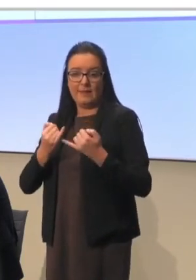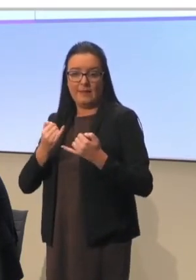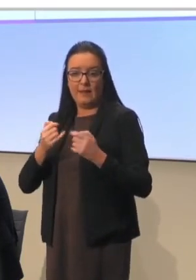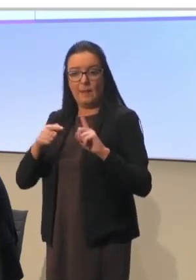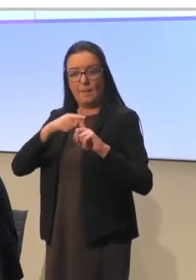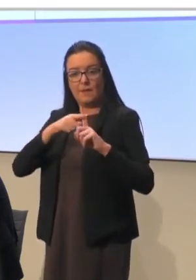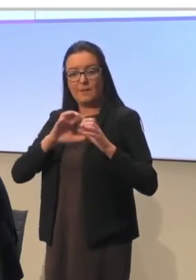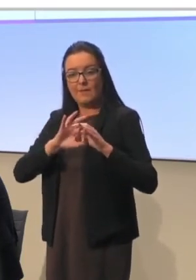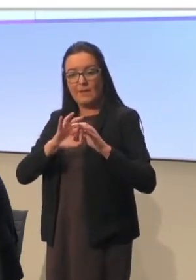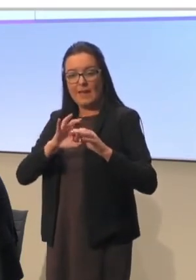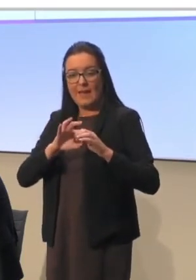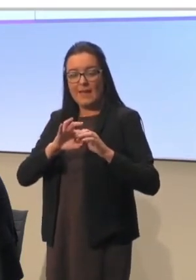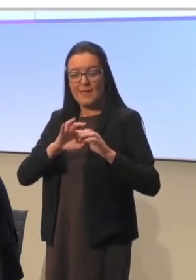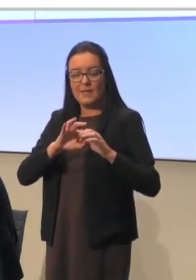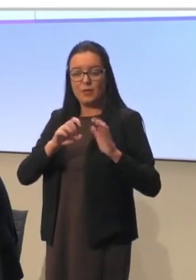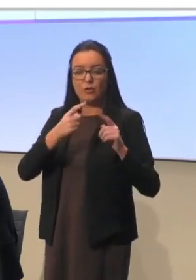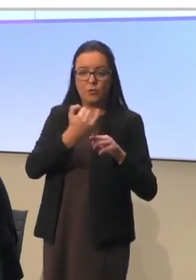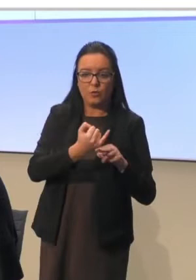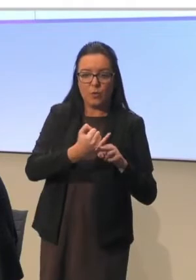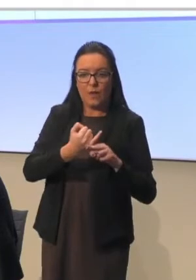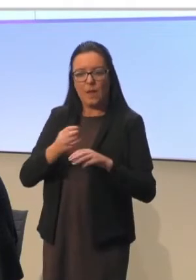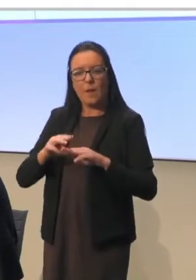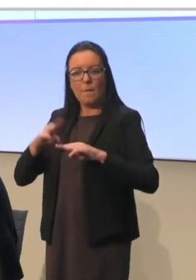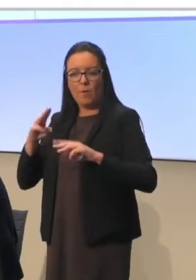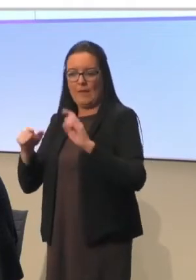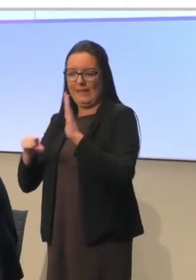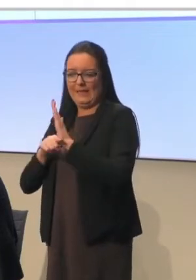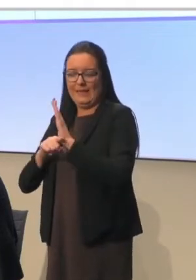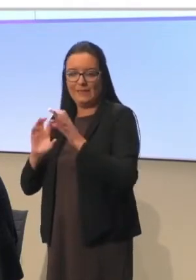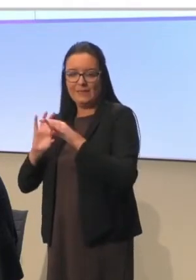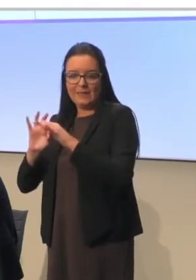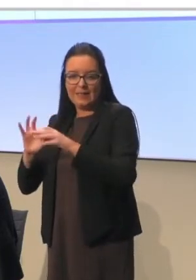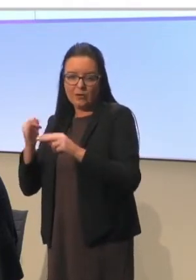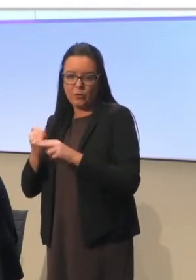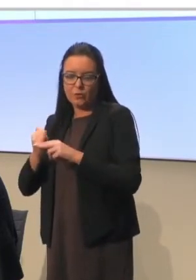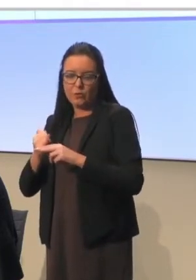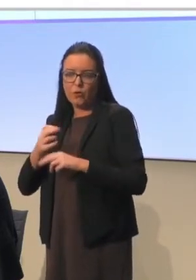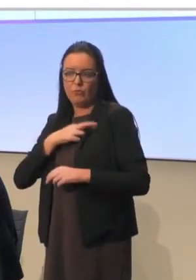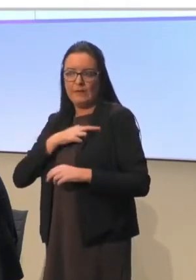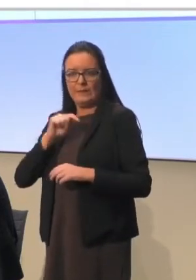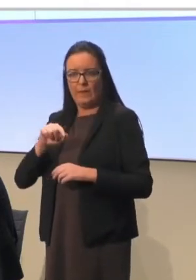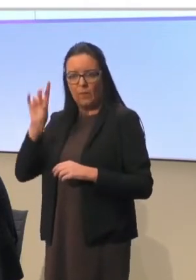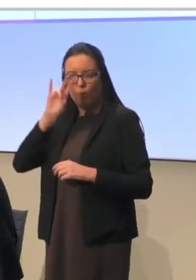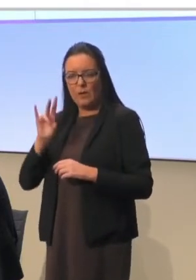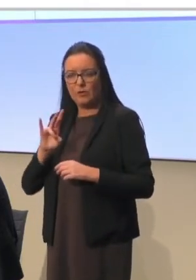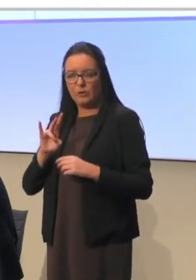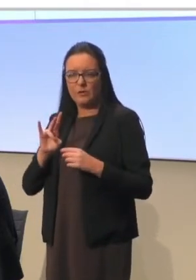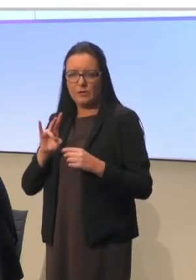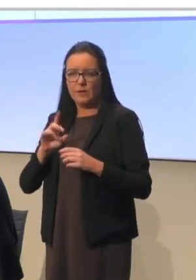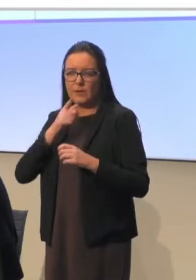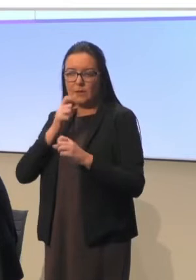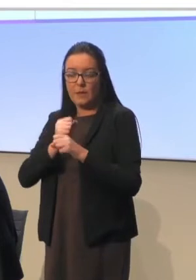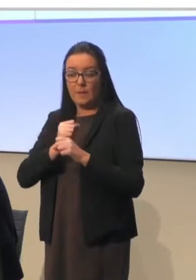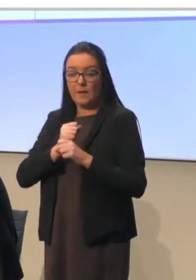school and more likely to be negatively engaged with school. So that was the question at 13 around whether they liked school. So they're less